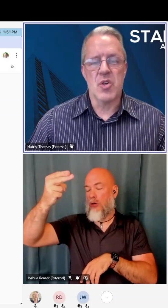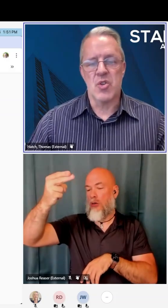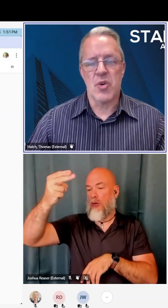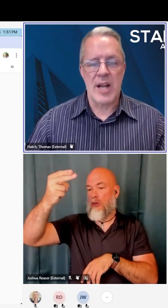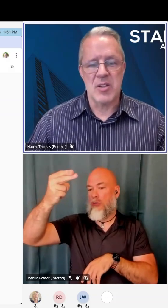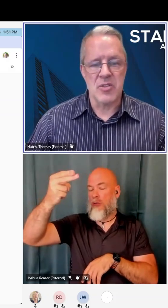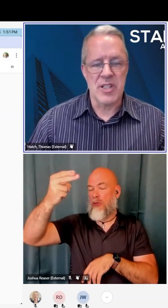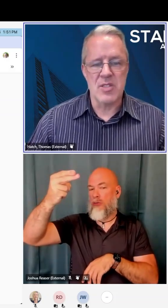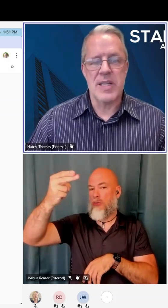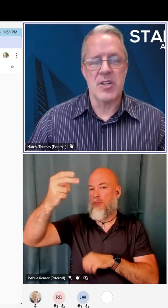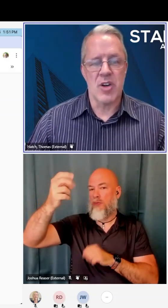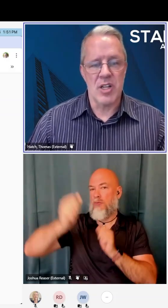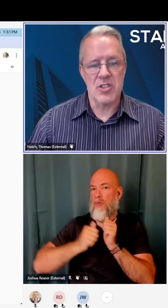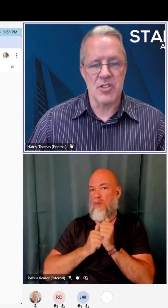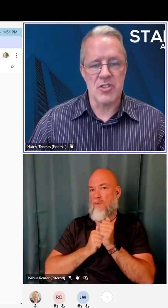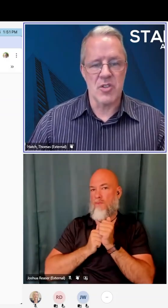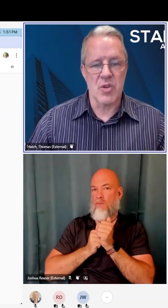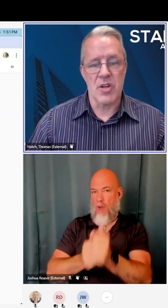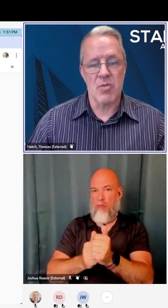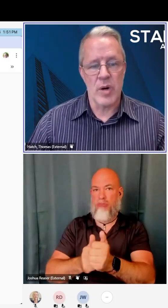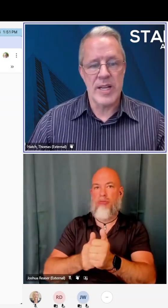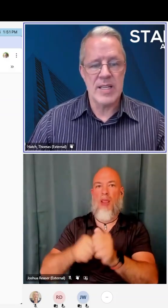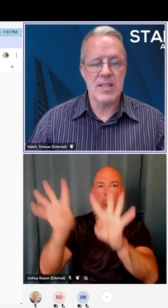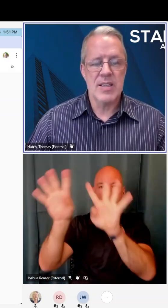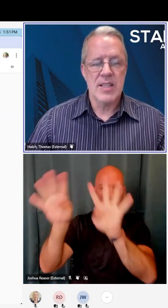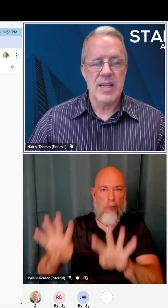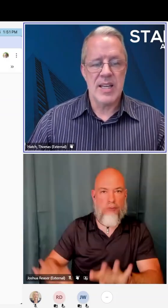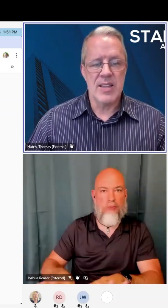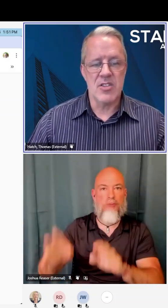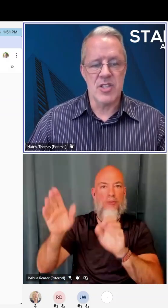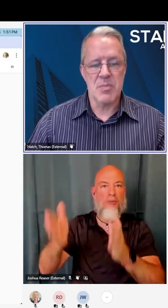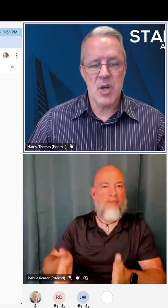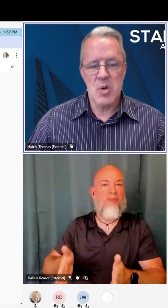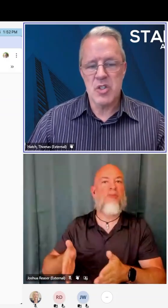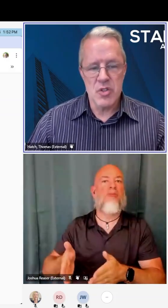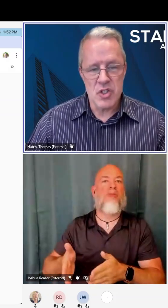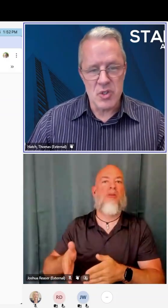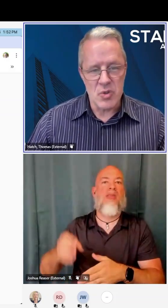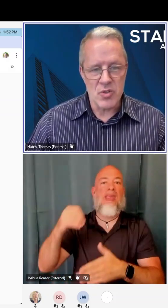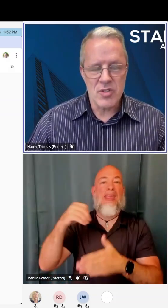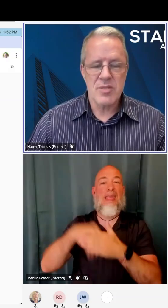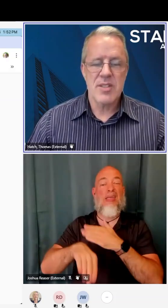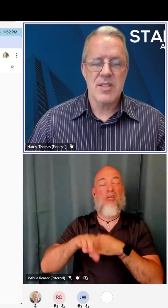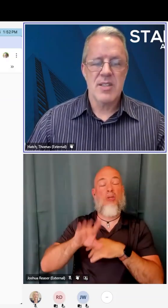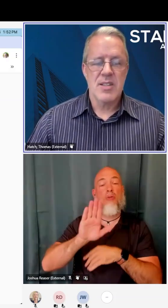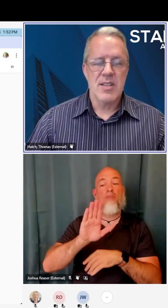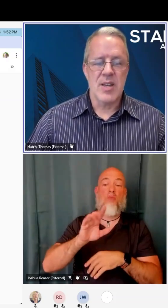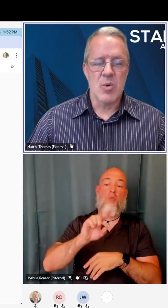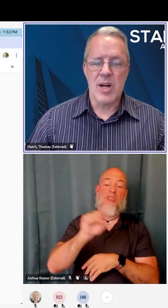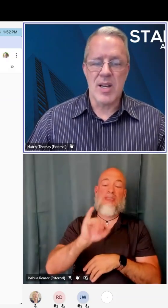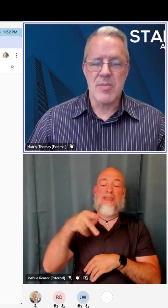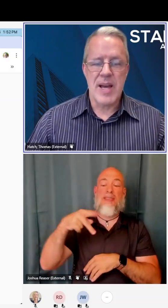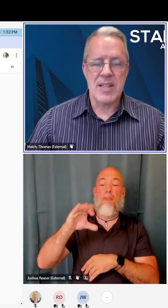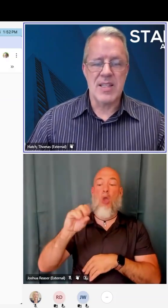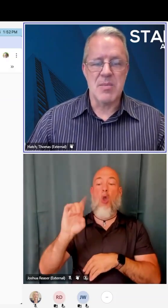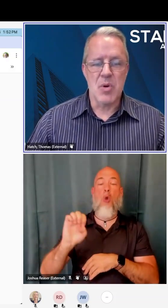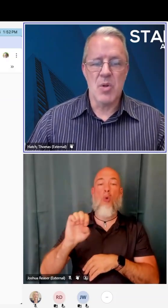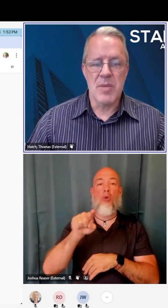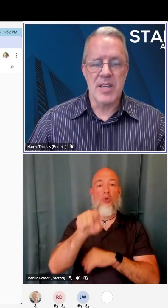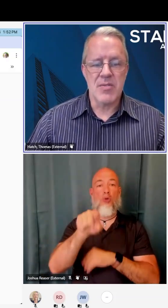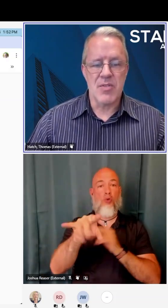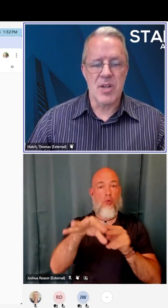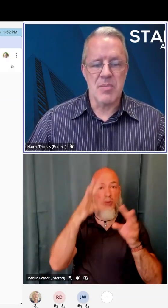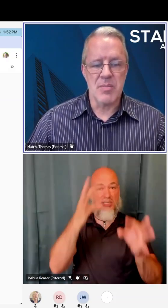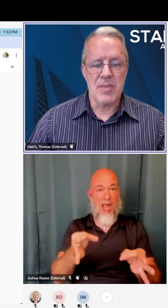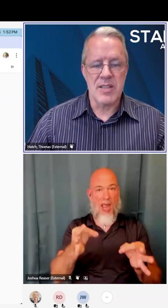those who track those things, meteorologists and so forth, of rain in the zip code you choose, it will automatically